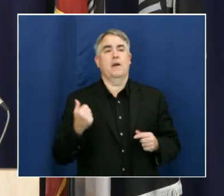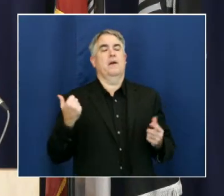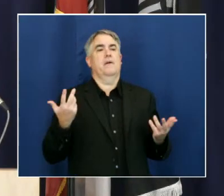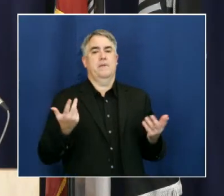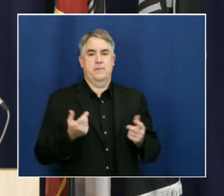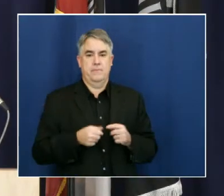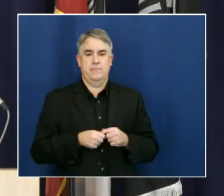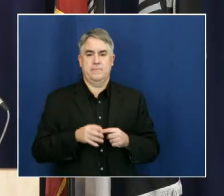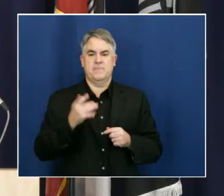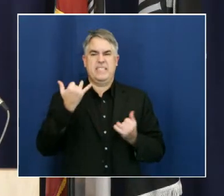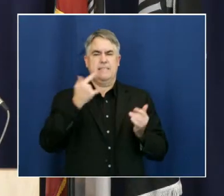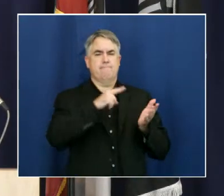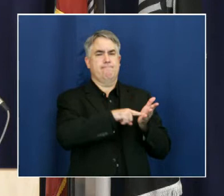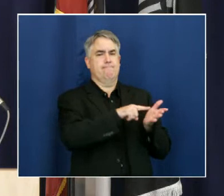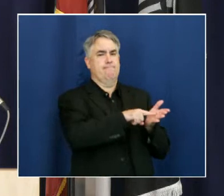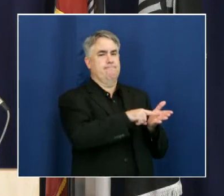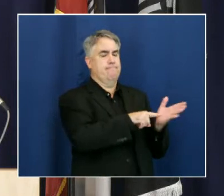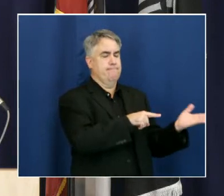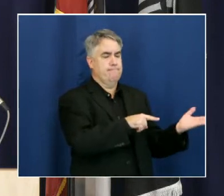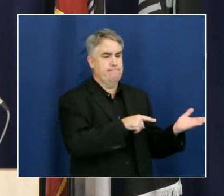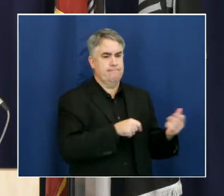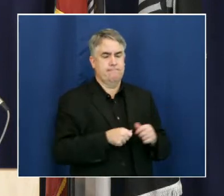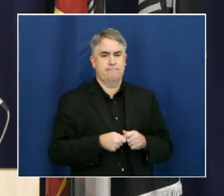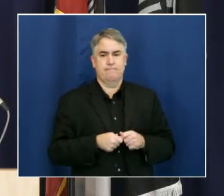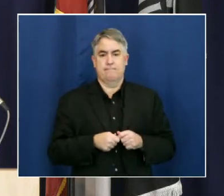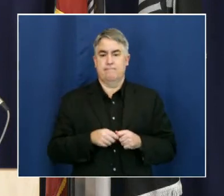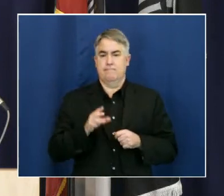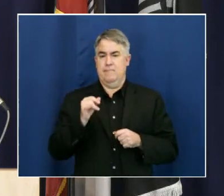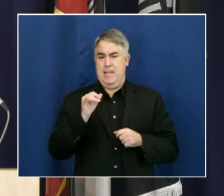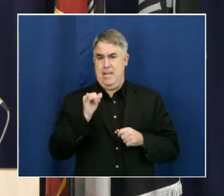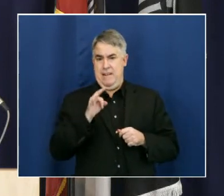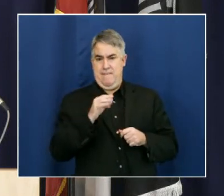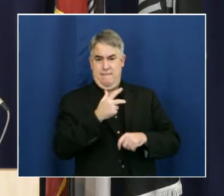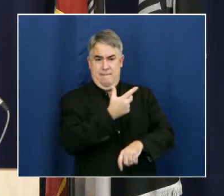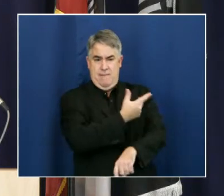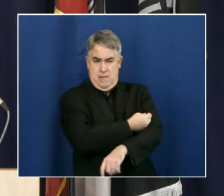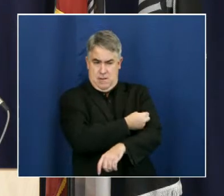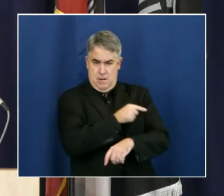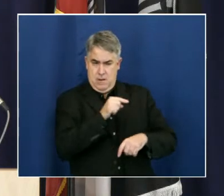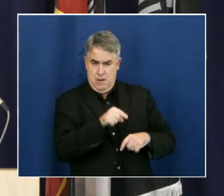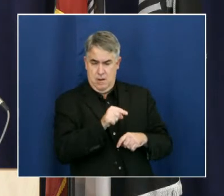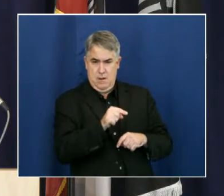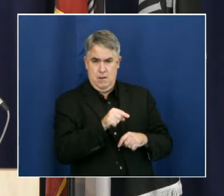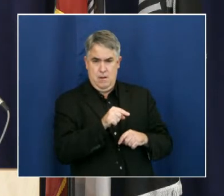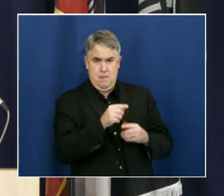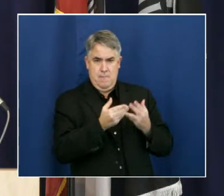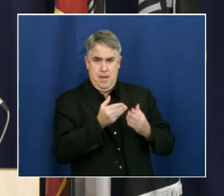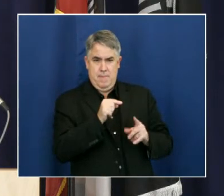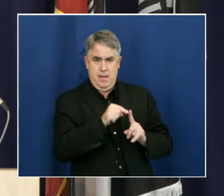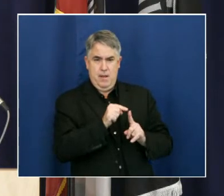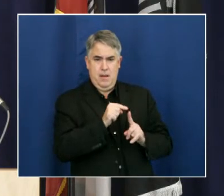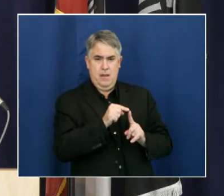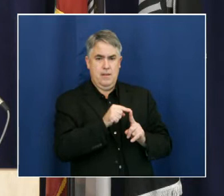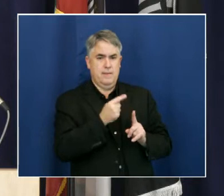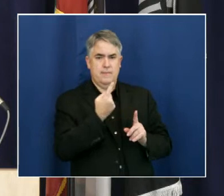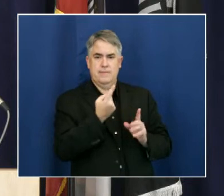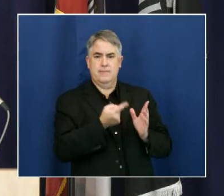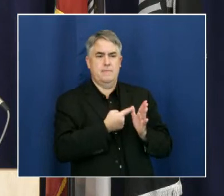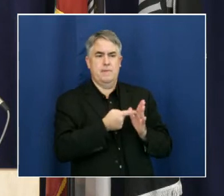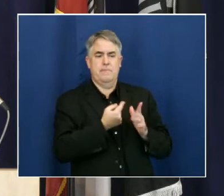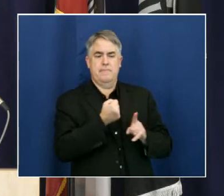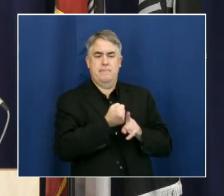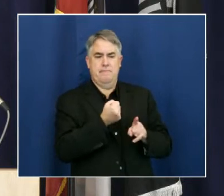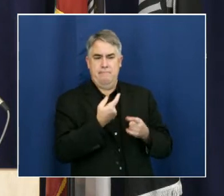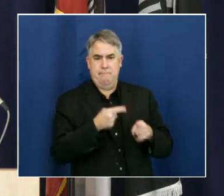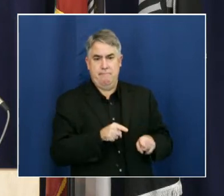under investigation. Whenever you're giving vaccines, especially mass vaccinations, you have contingencies in place in case individuals have